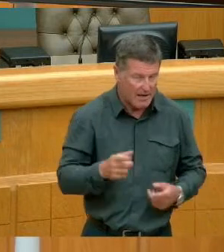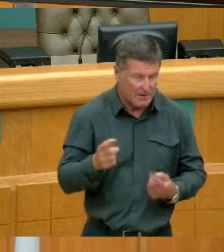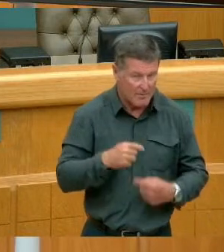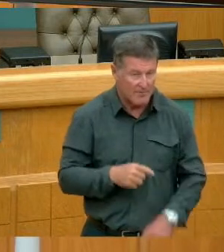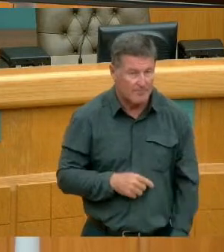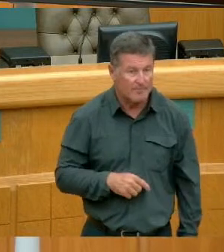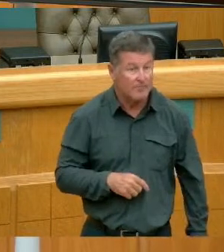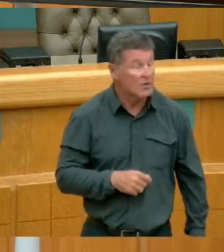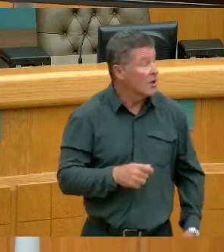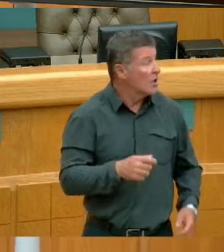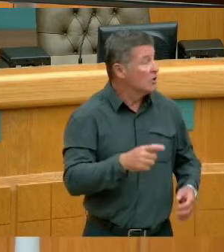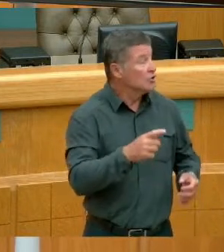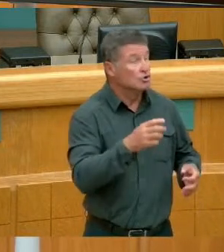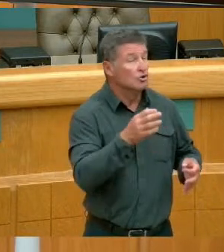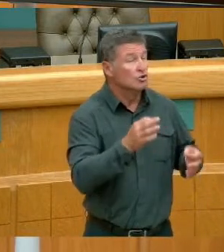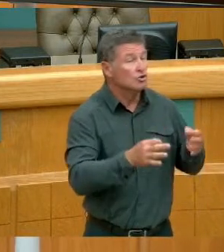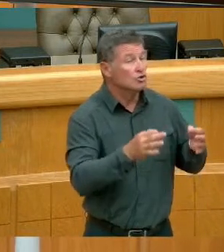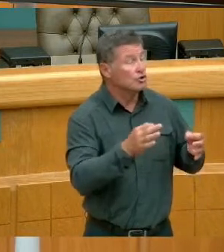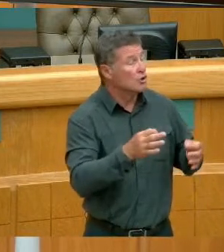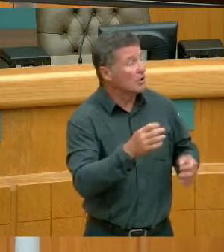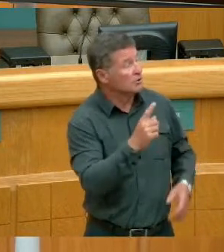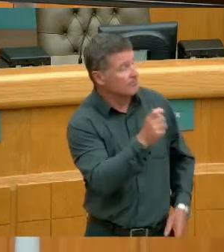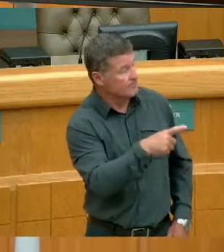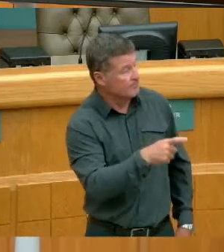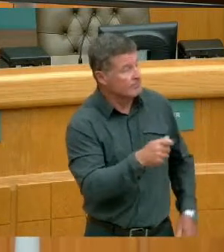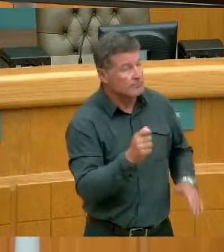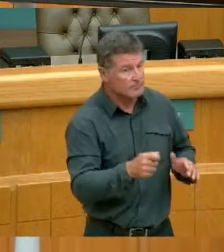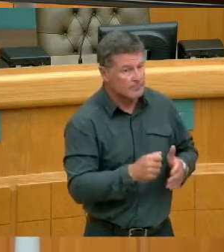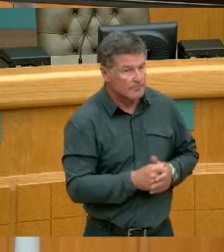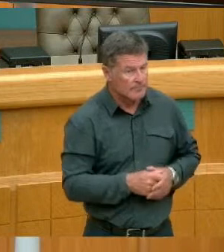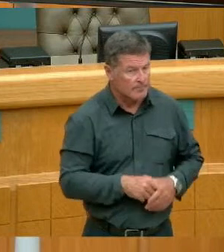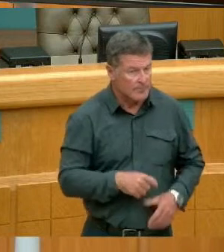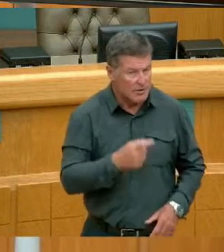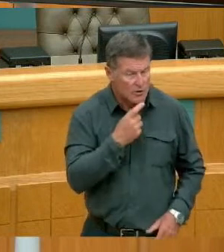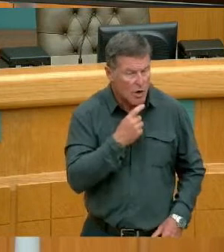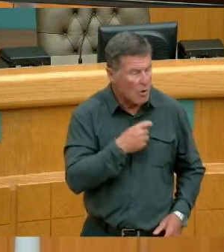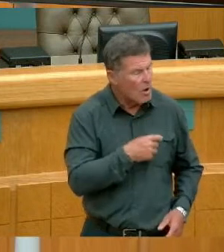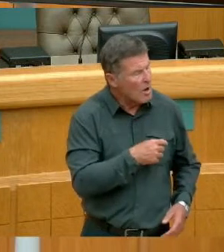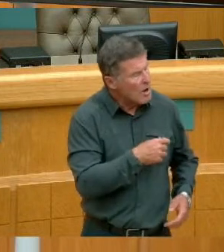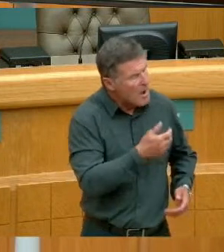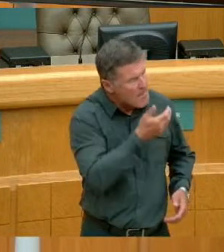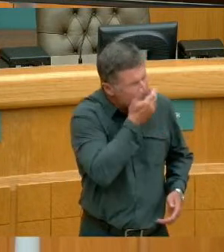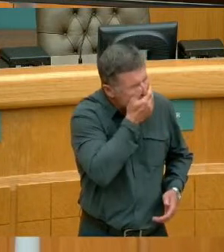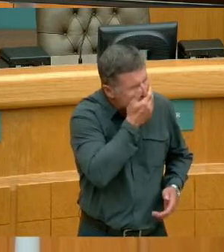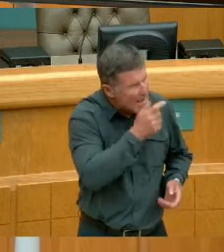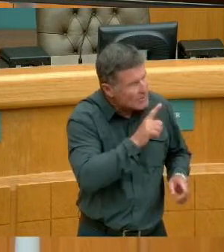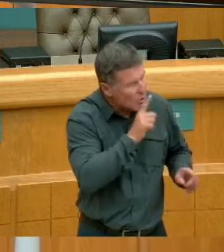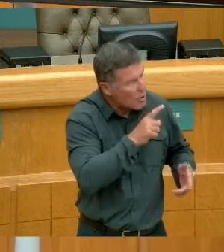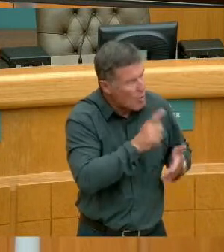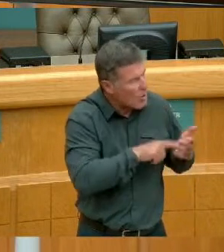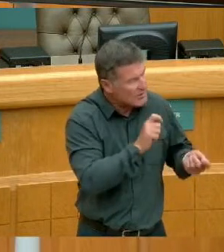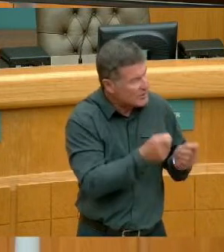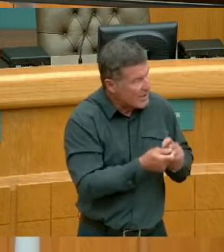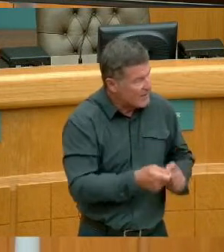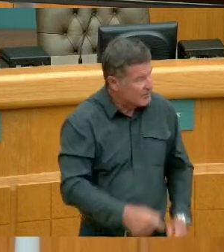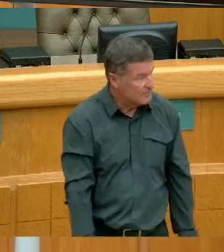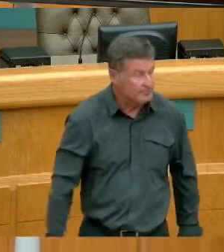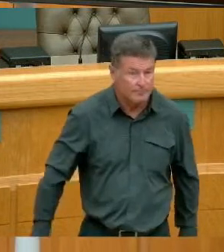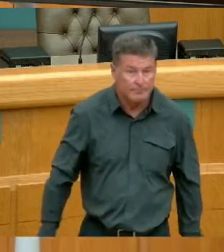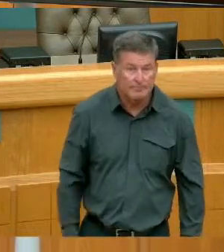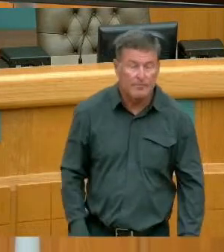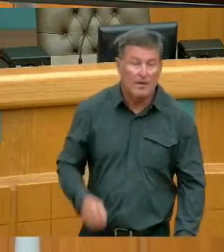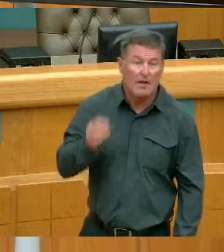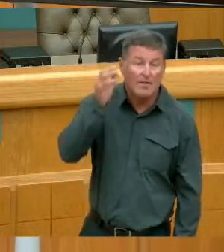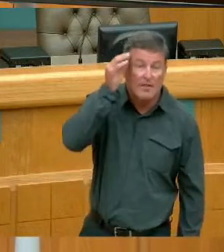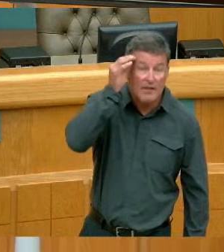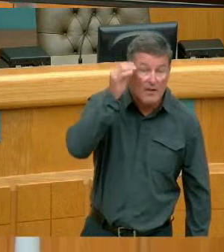Judge Canales, just a clarification on the adjustment you're making to the mask order. What is the change exactly? So the change is, think of it